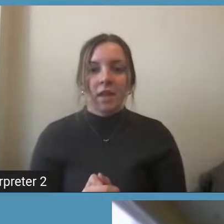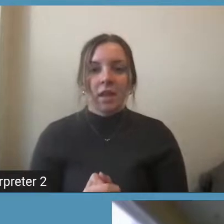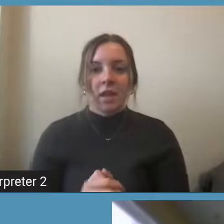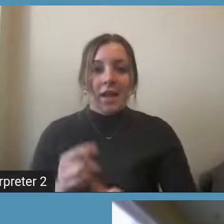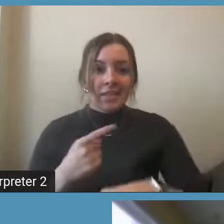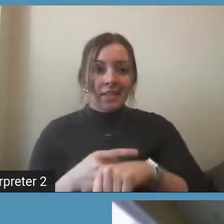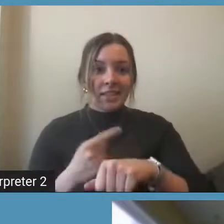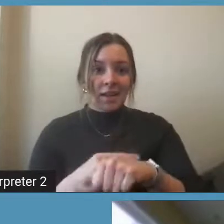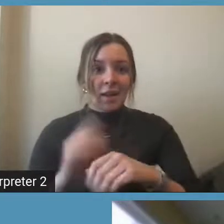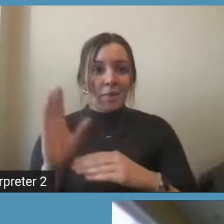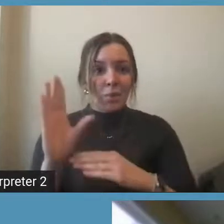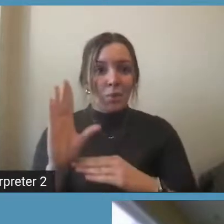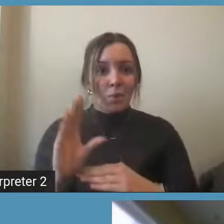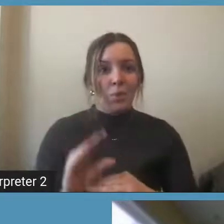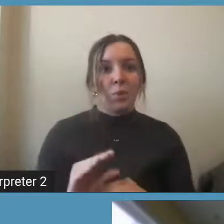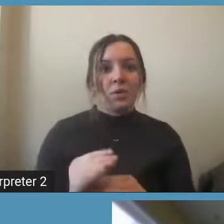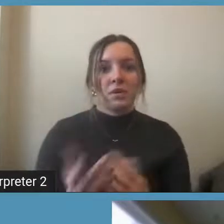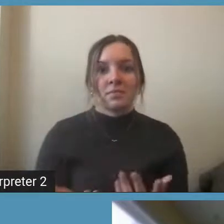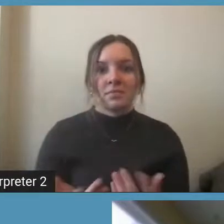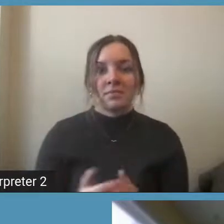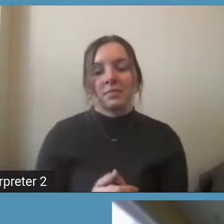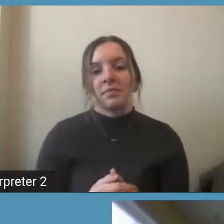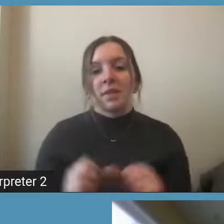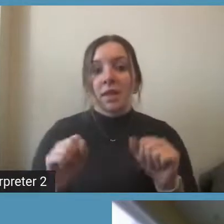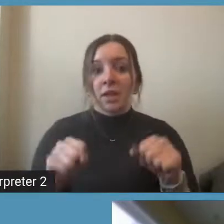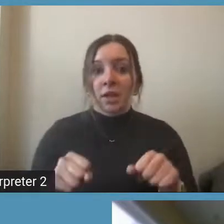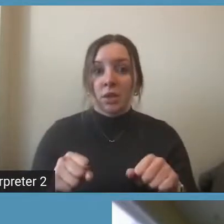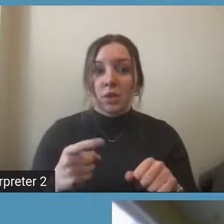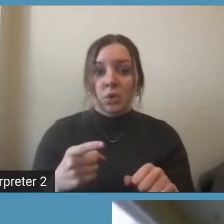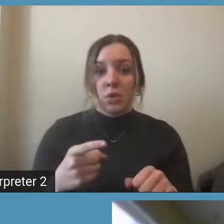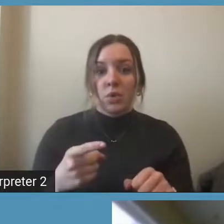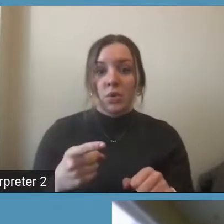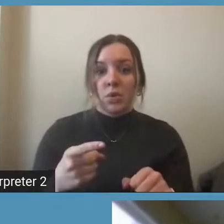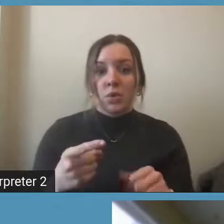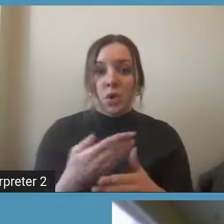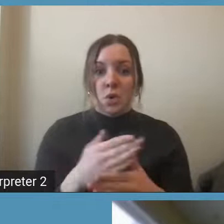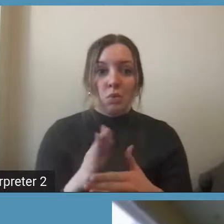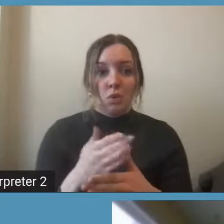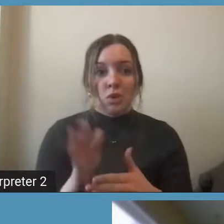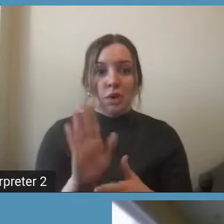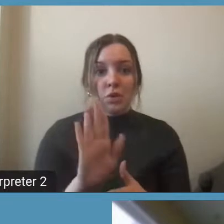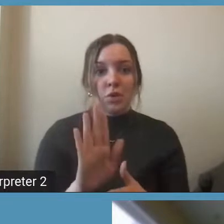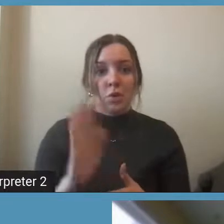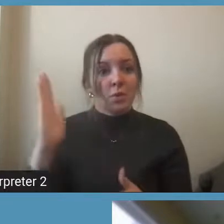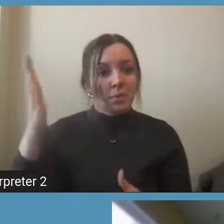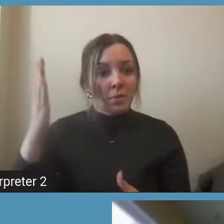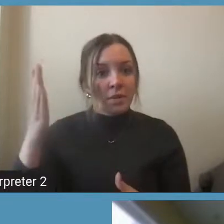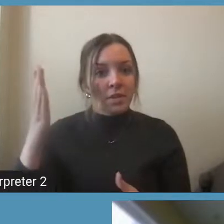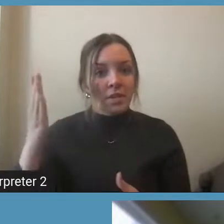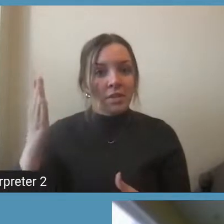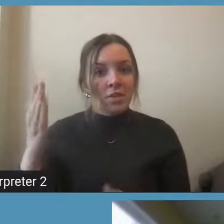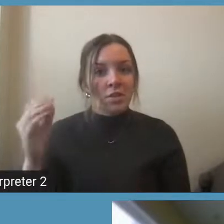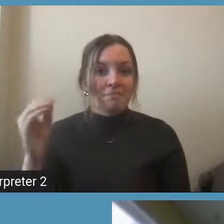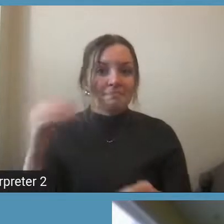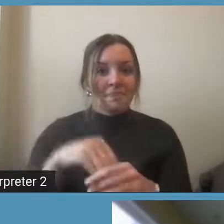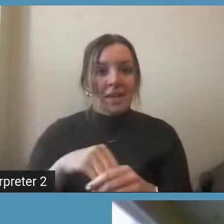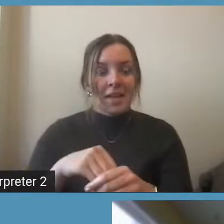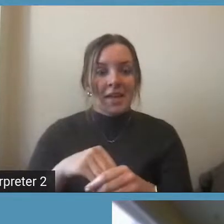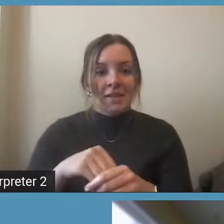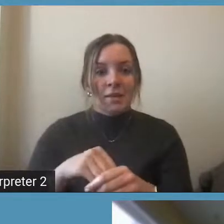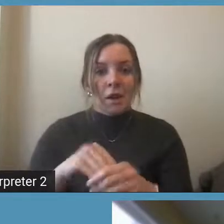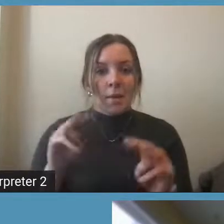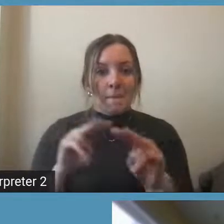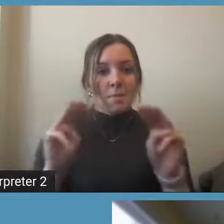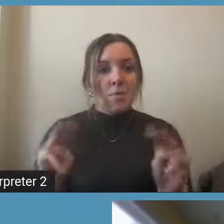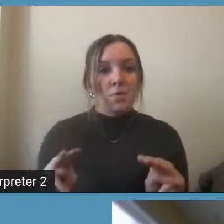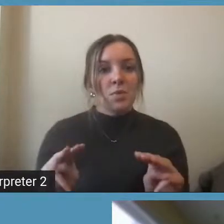terms of a housekeeping. Will you be able to share your PowerPoint as part of the materials that's going to be on our Museum Learning Hub? If you could do that,